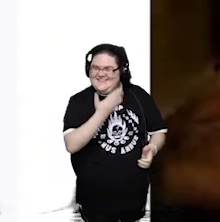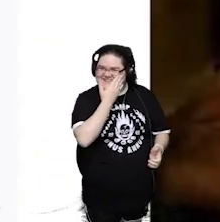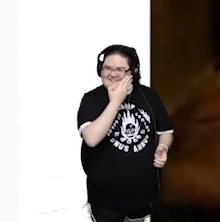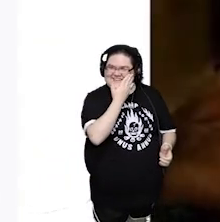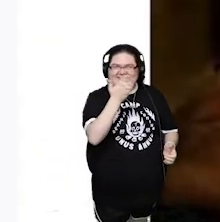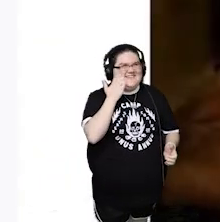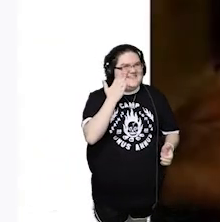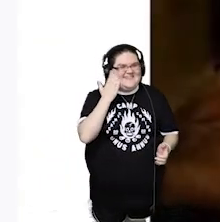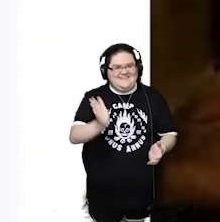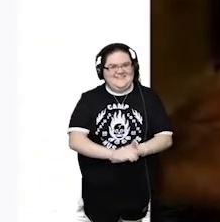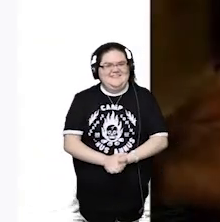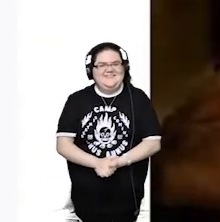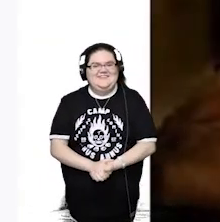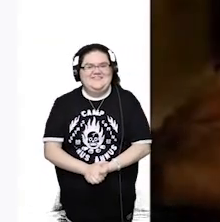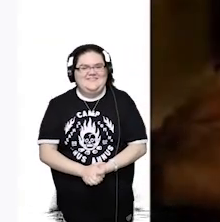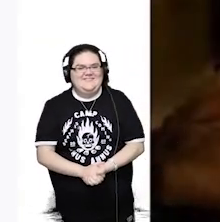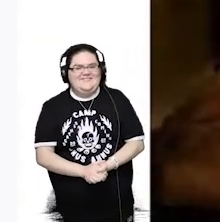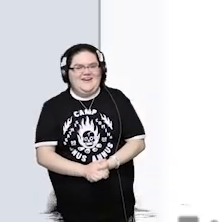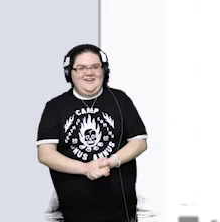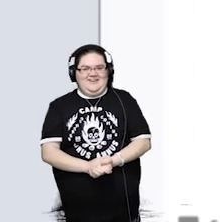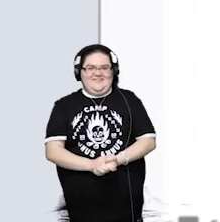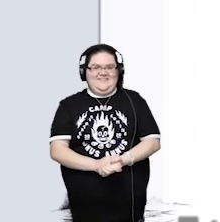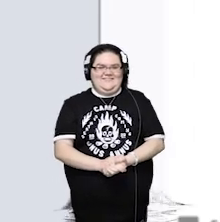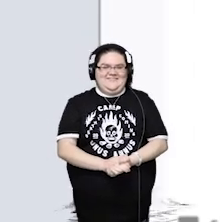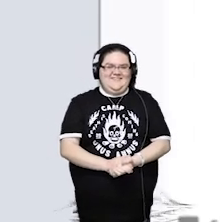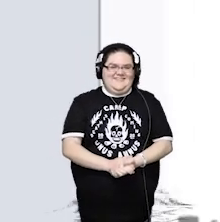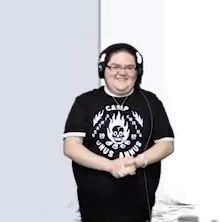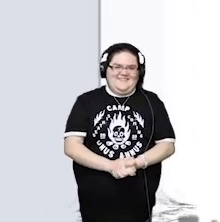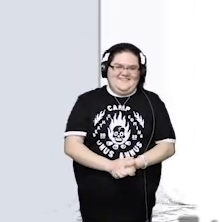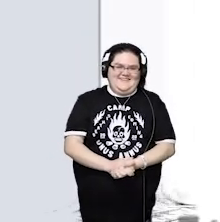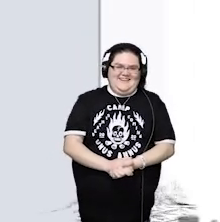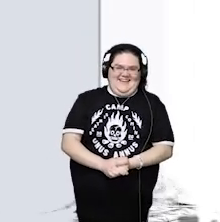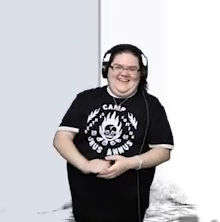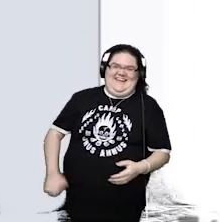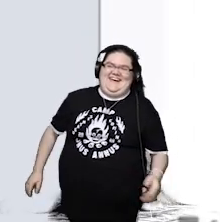so let me give you a free template meme right here. Oh.